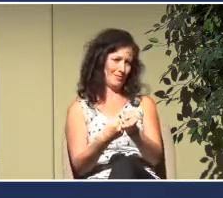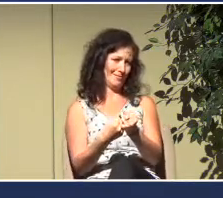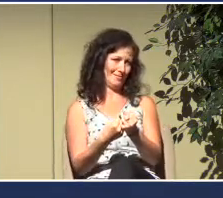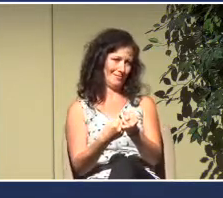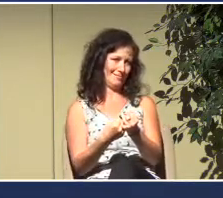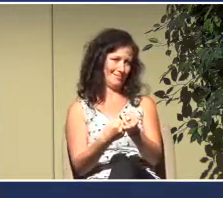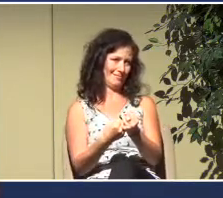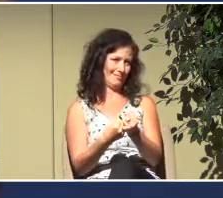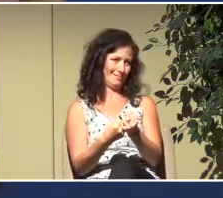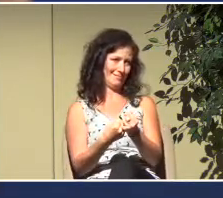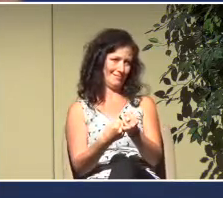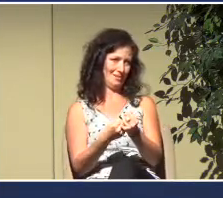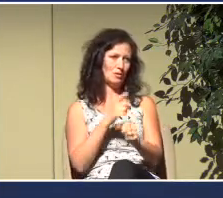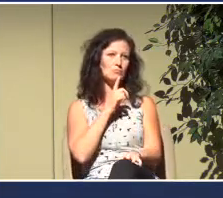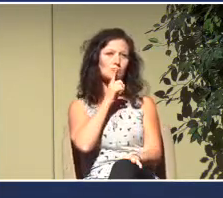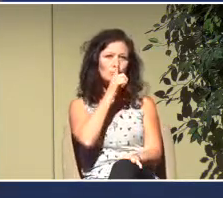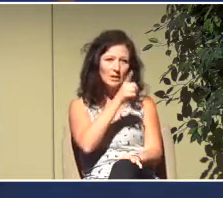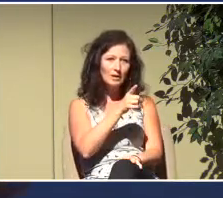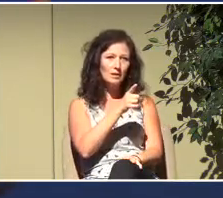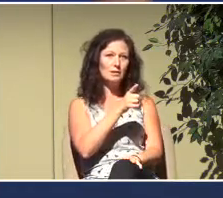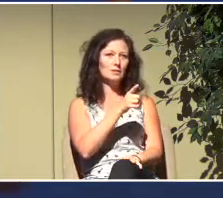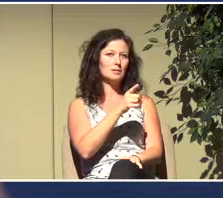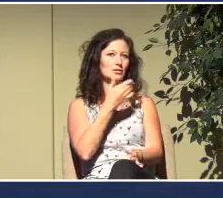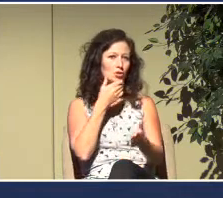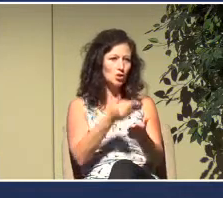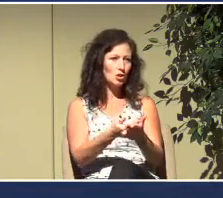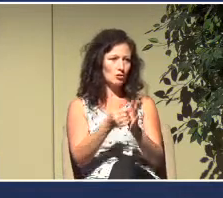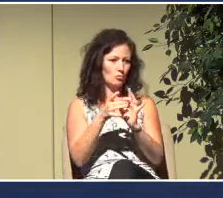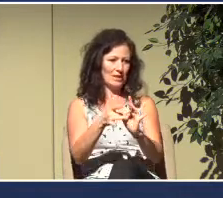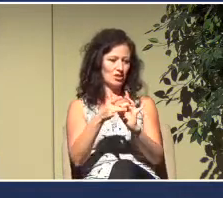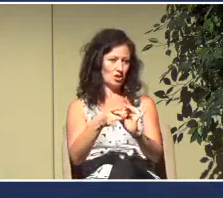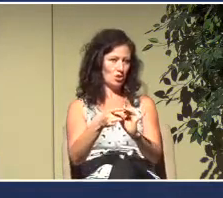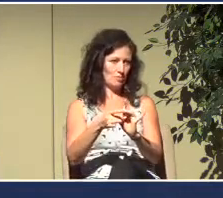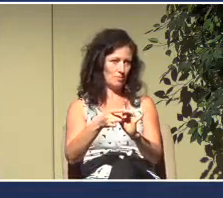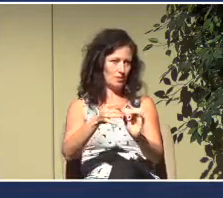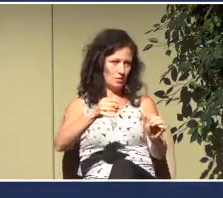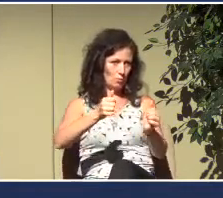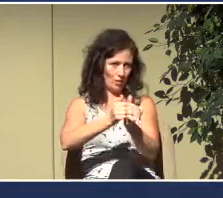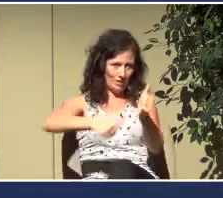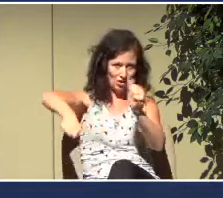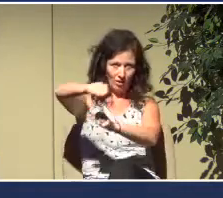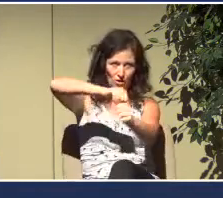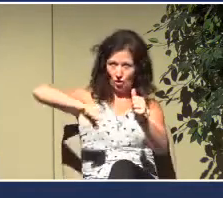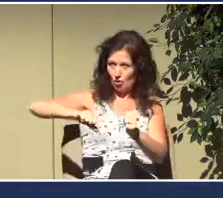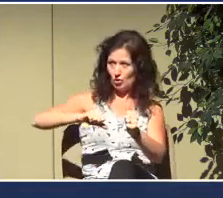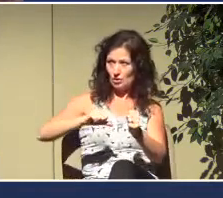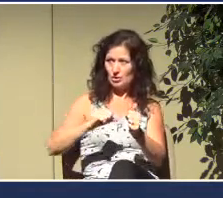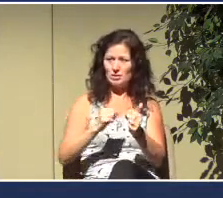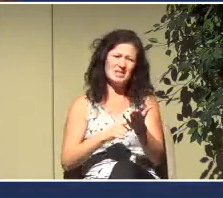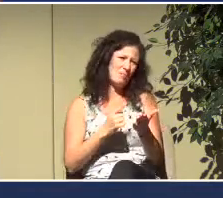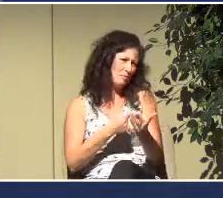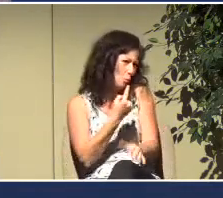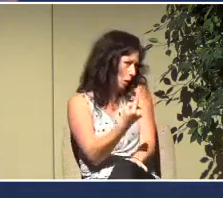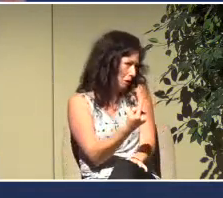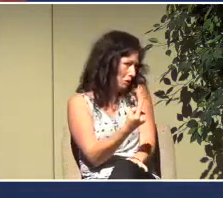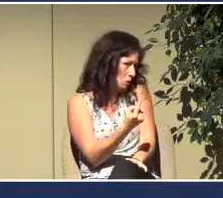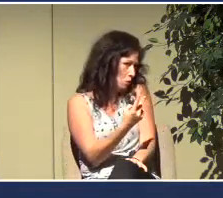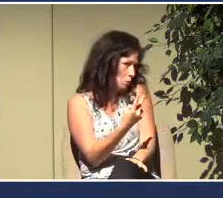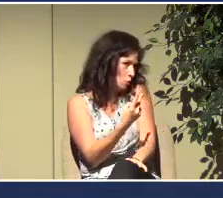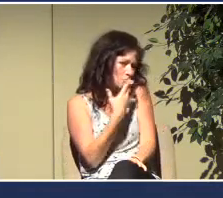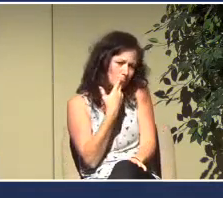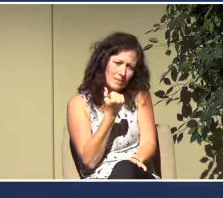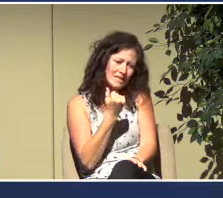accountability, genuine relationships, authenticity in relationships, having one or two friends, or sometimes more, but usually one or two is all it